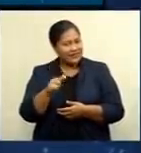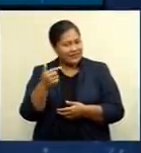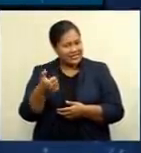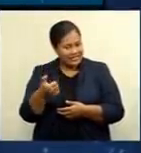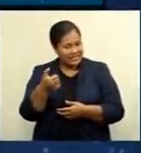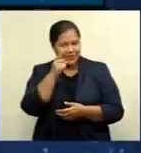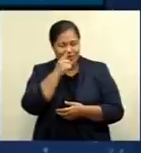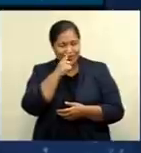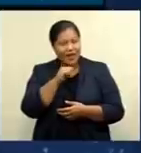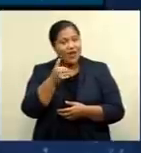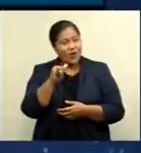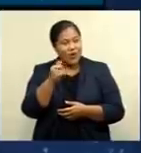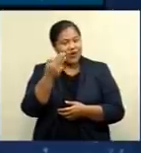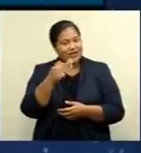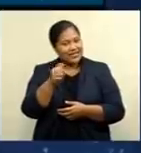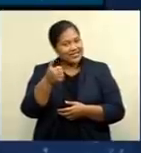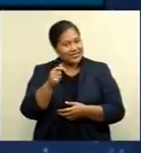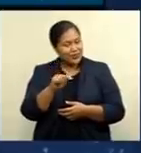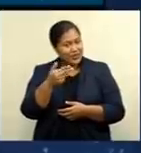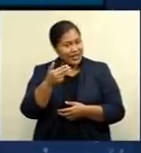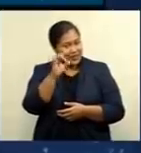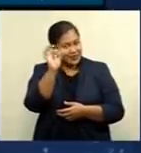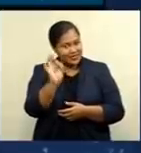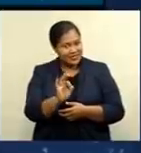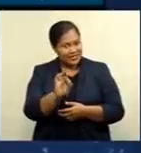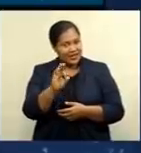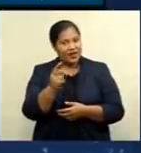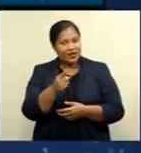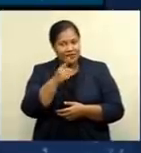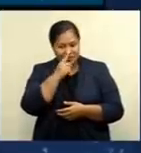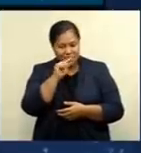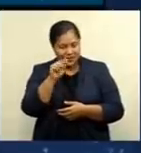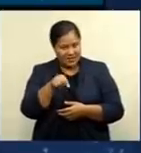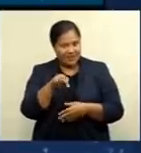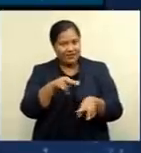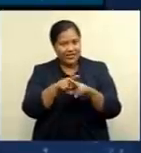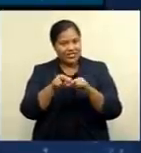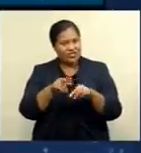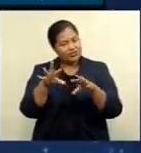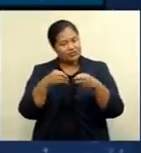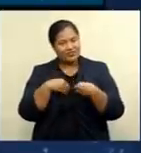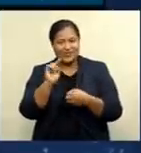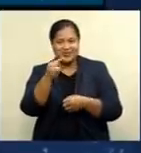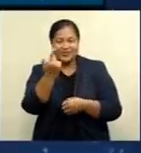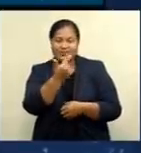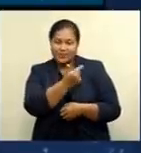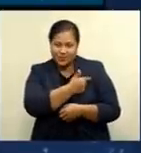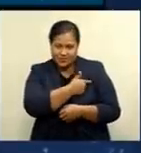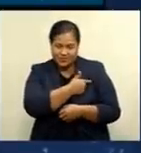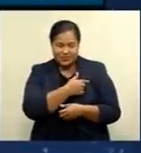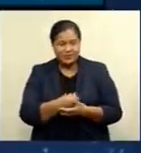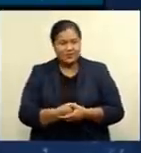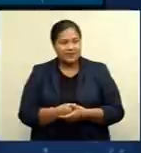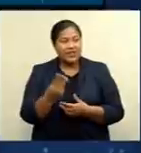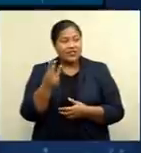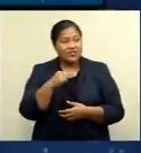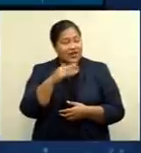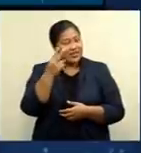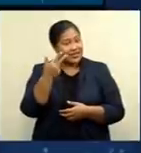568,676 people, or 96.9% of adults in Fiji, have received the first dose of the vaccine, and